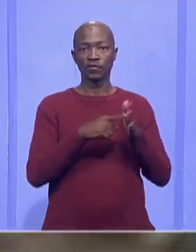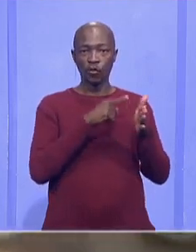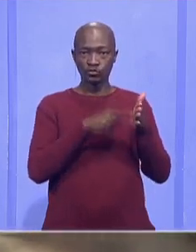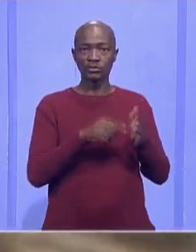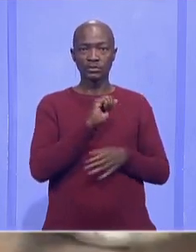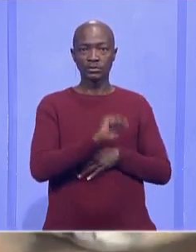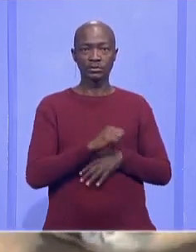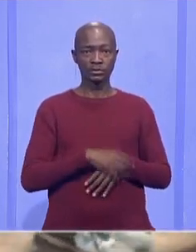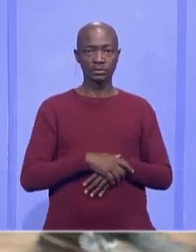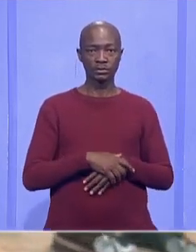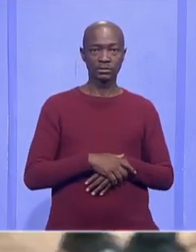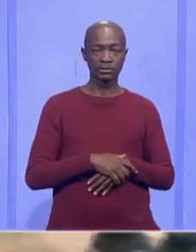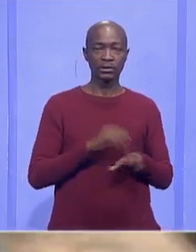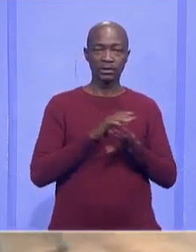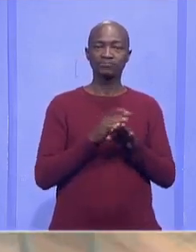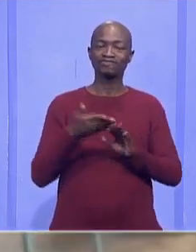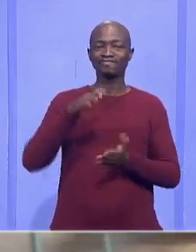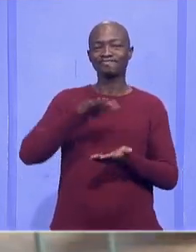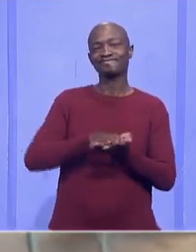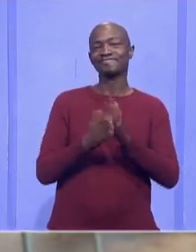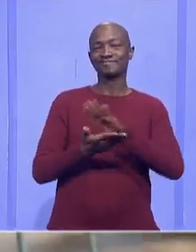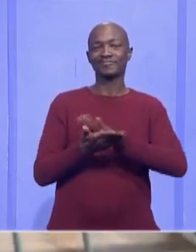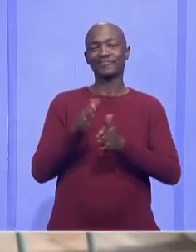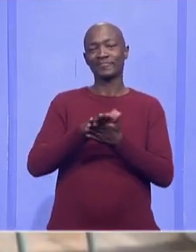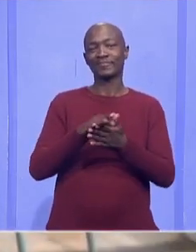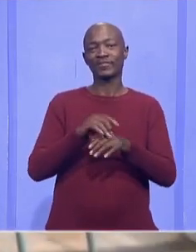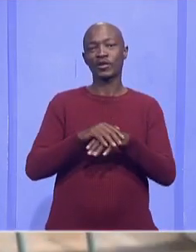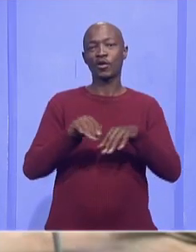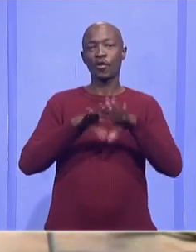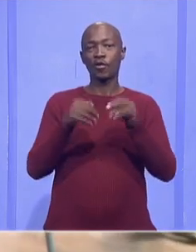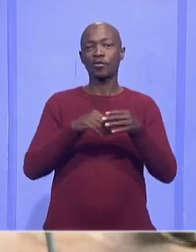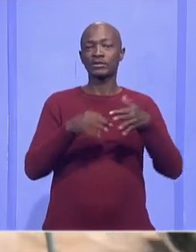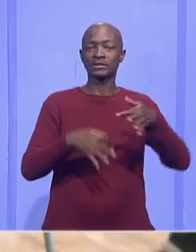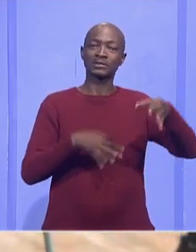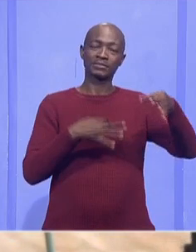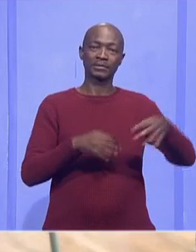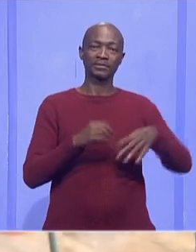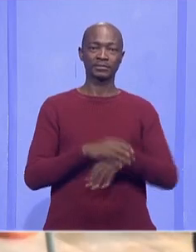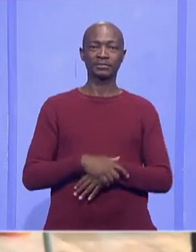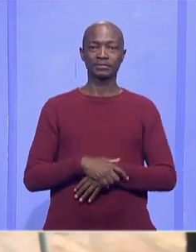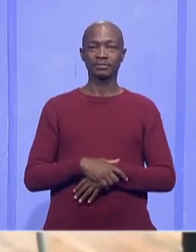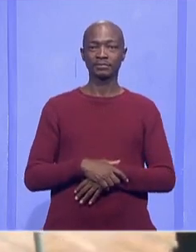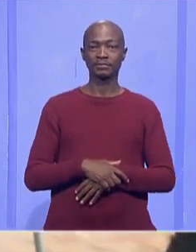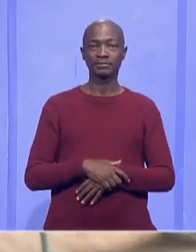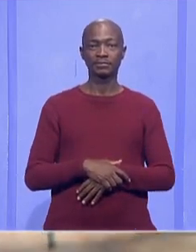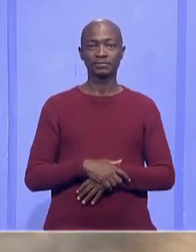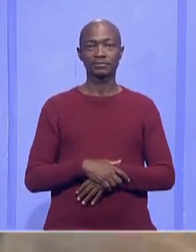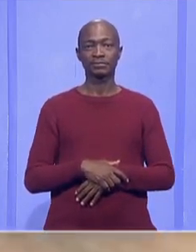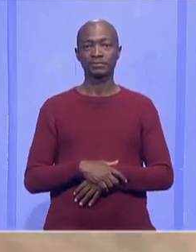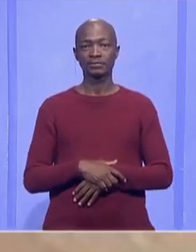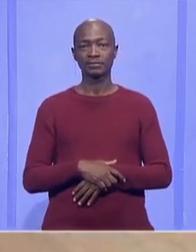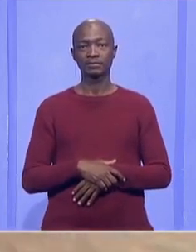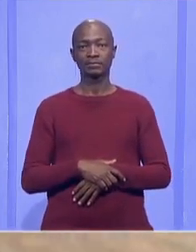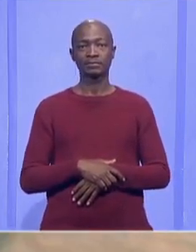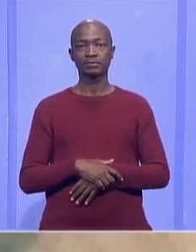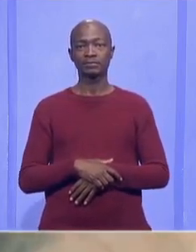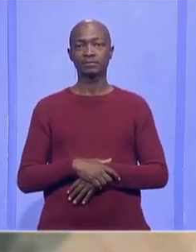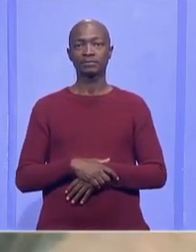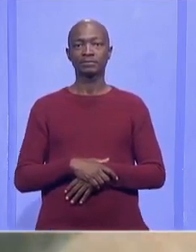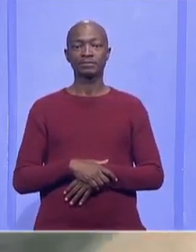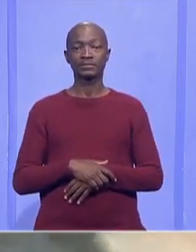of course, he's folding the rest of his ballots just outside, just by the ballot